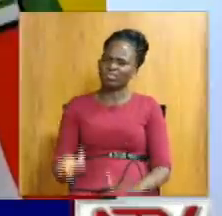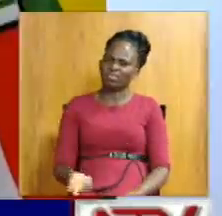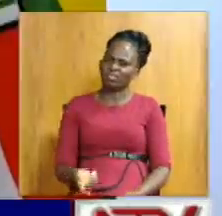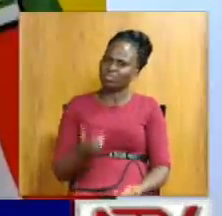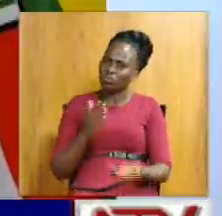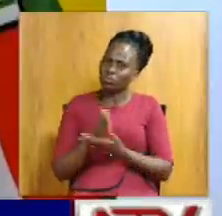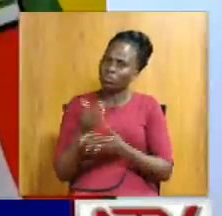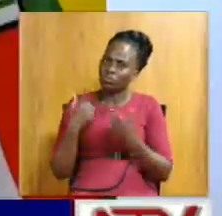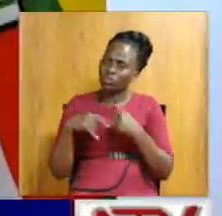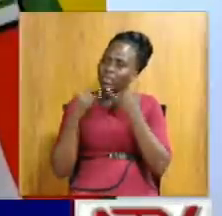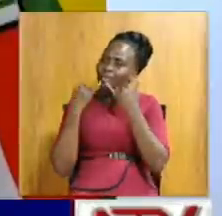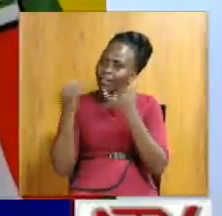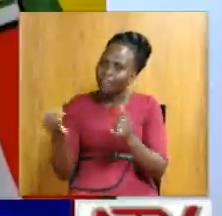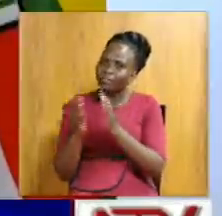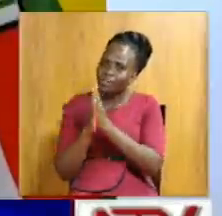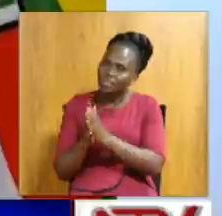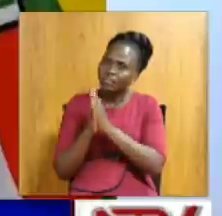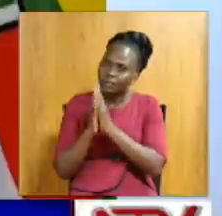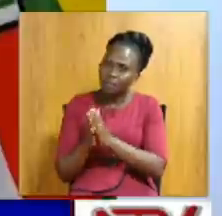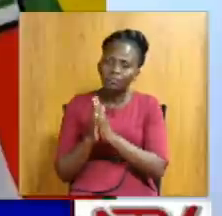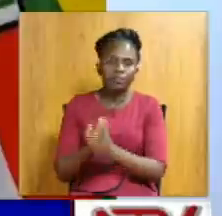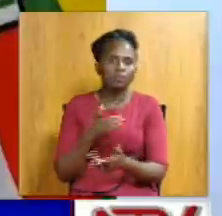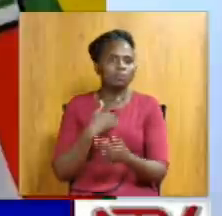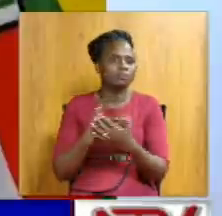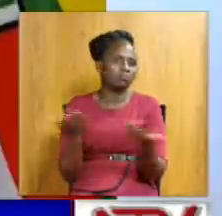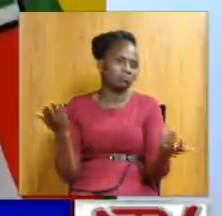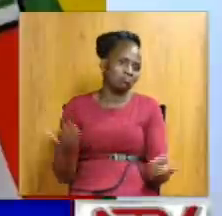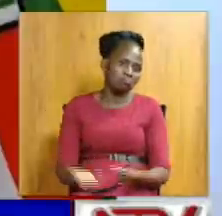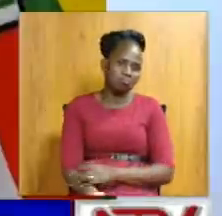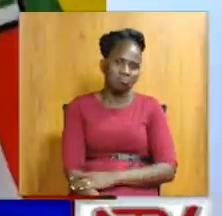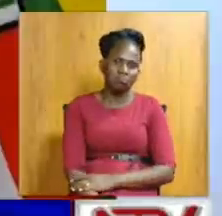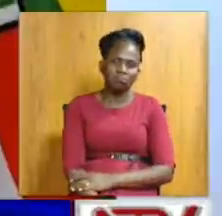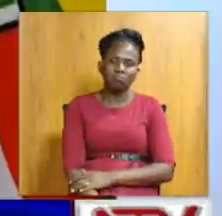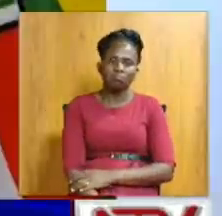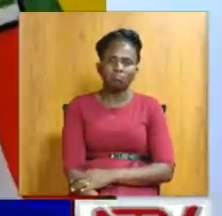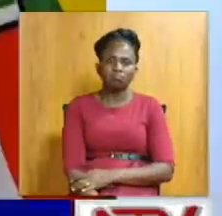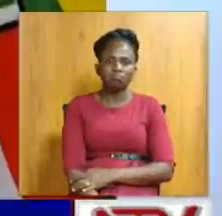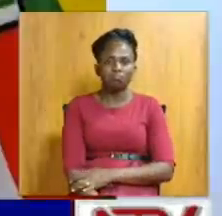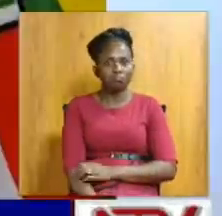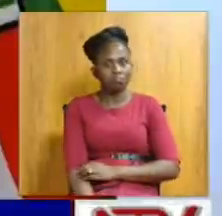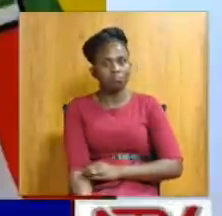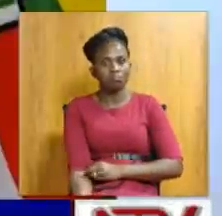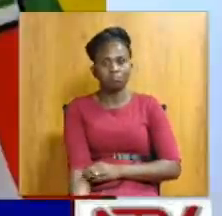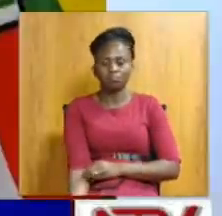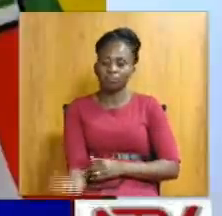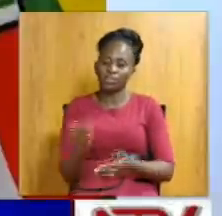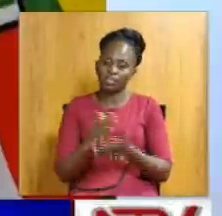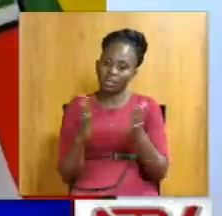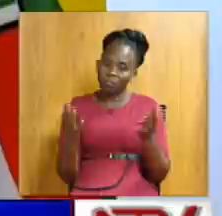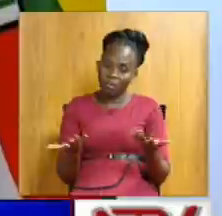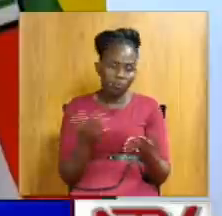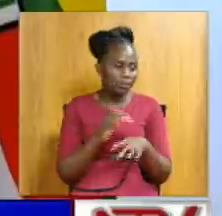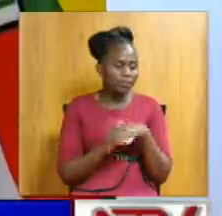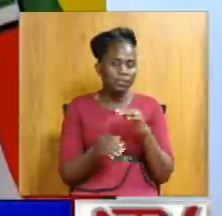what. And then they come just near us, but somehow we don't get infected.